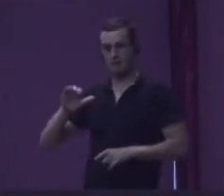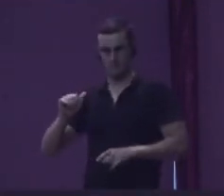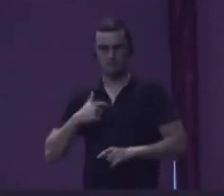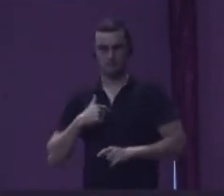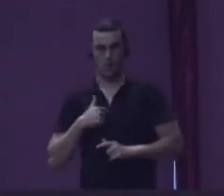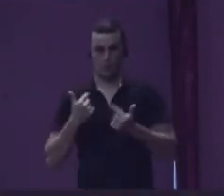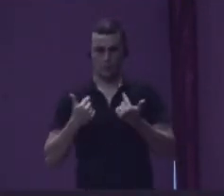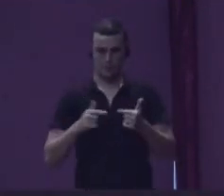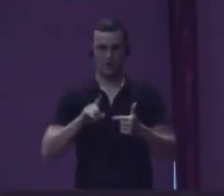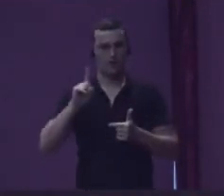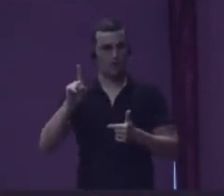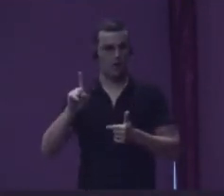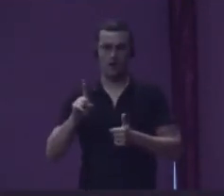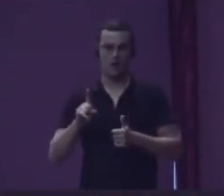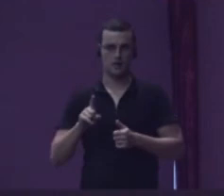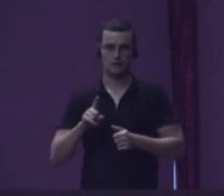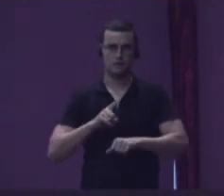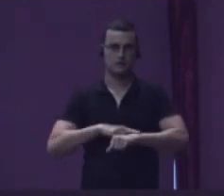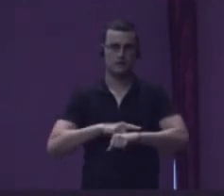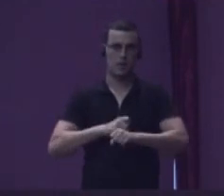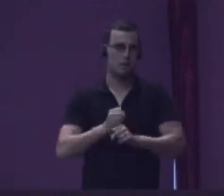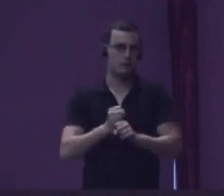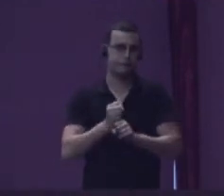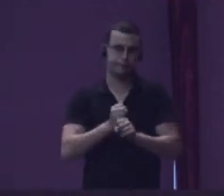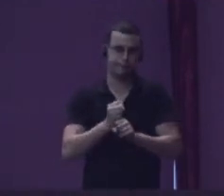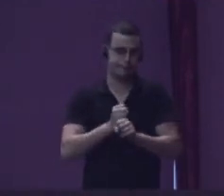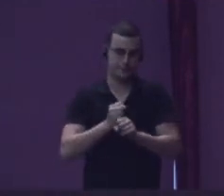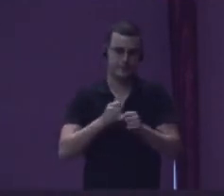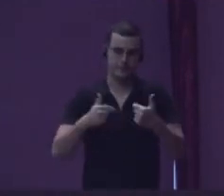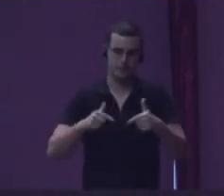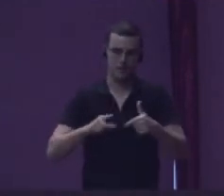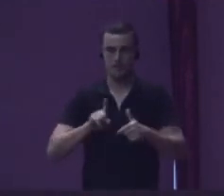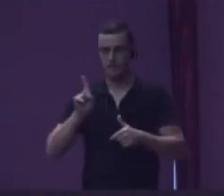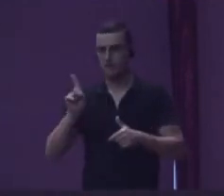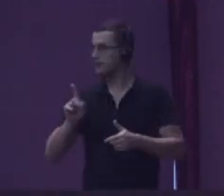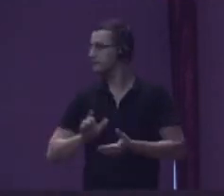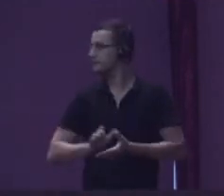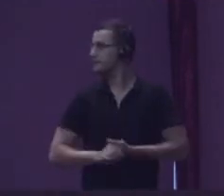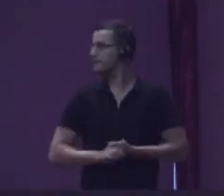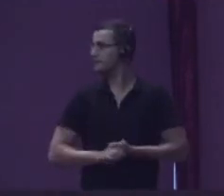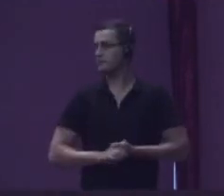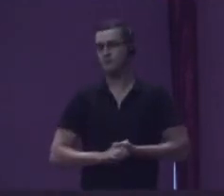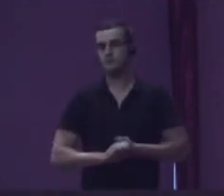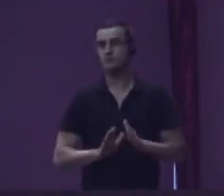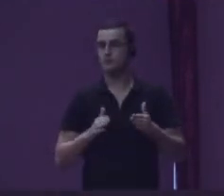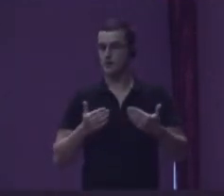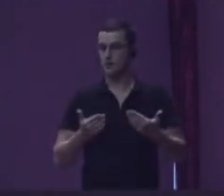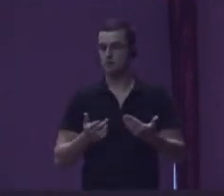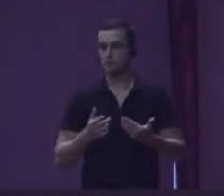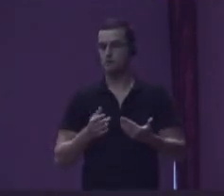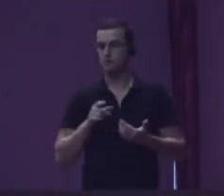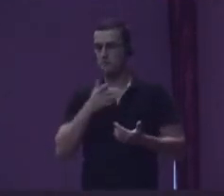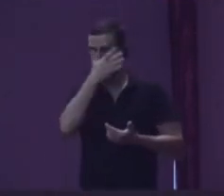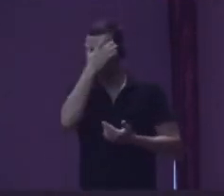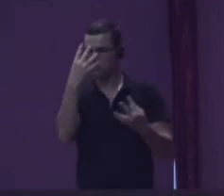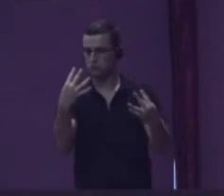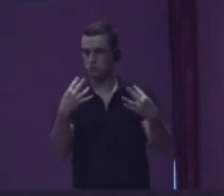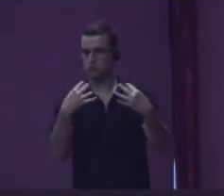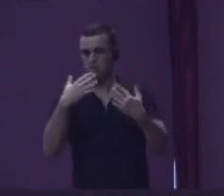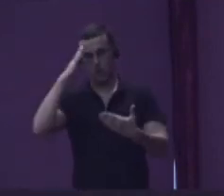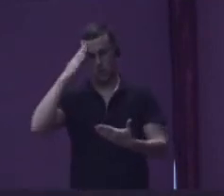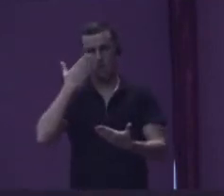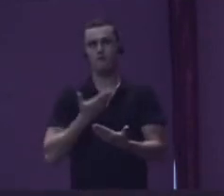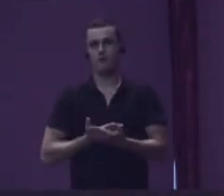a long time over the years, you developed their confidence. And also because you